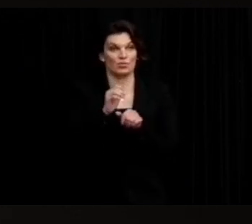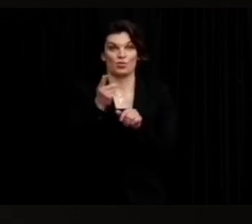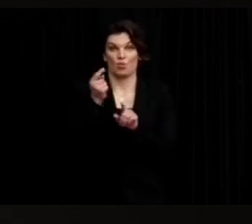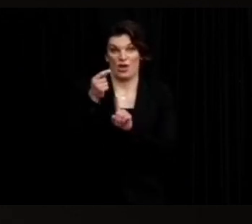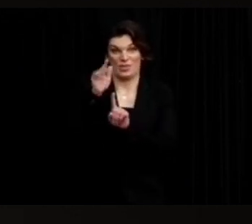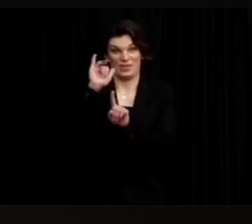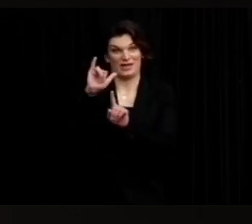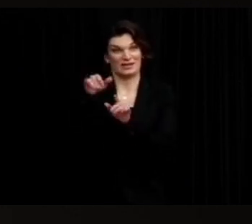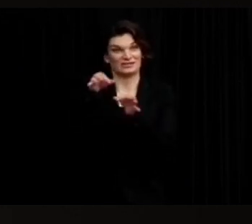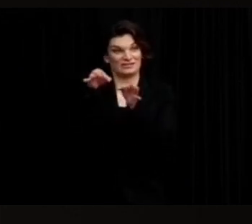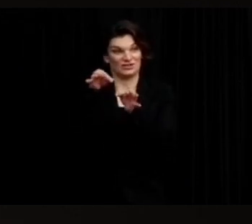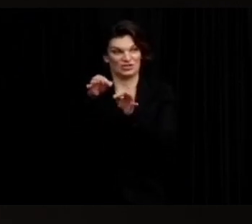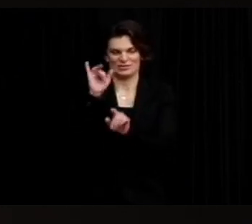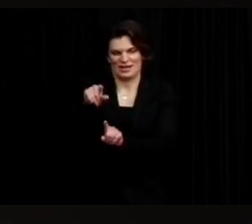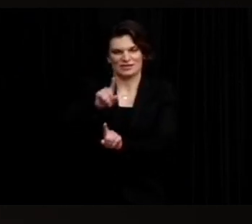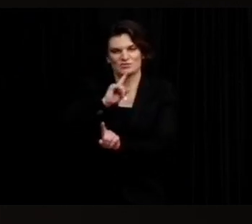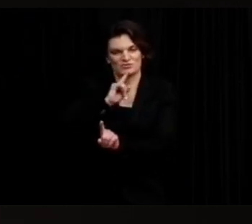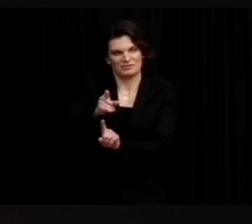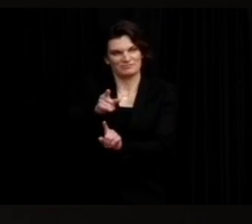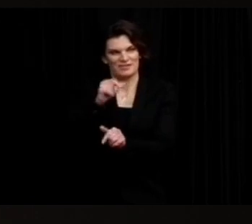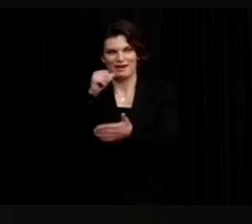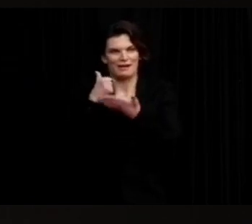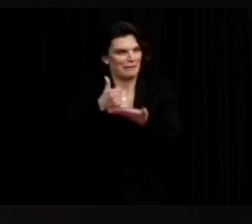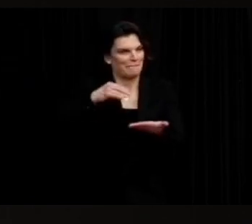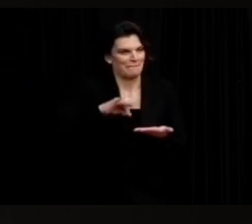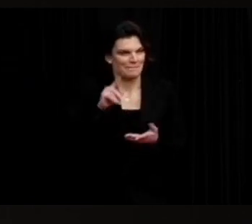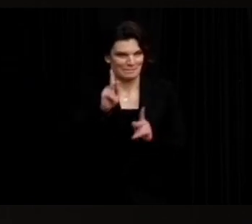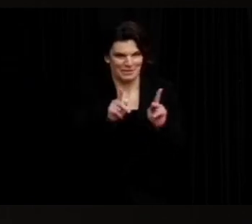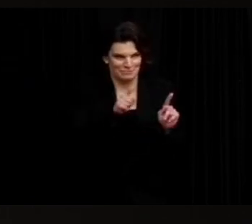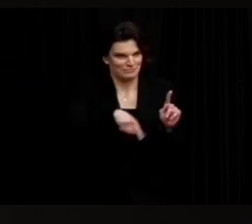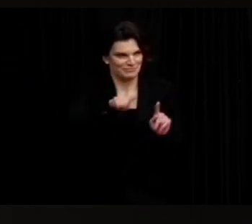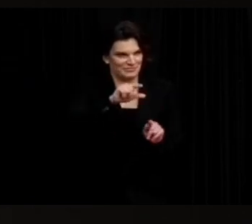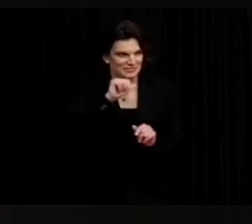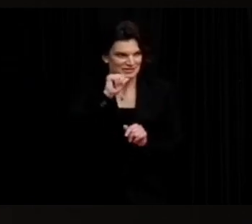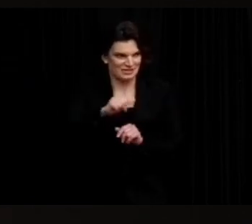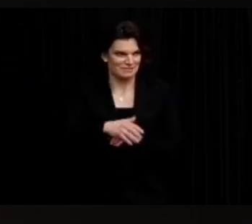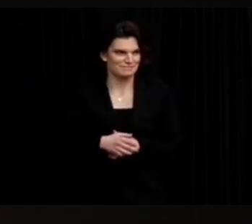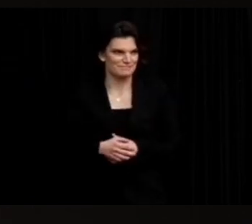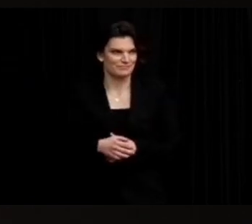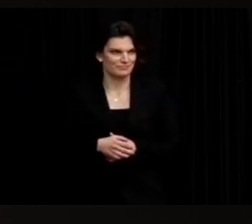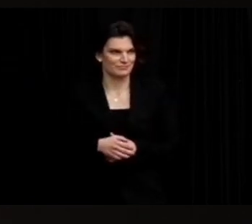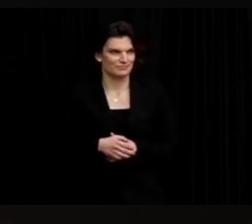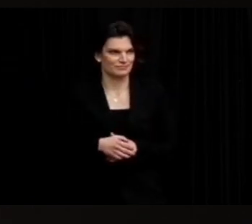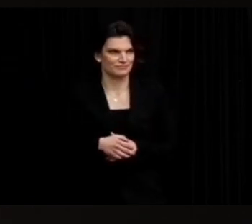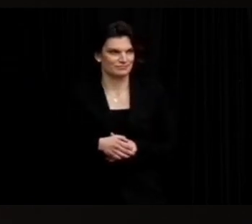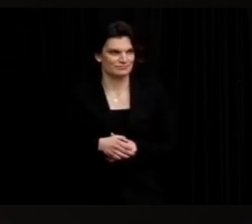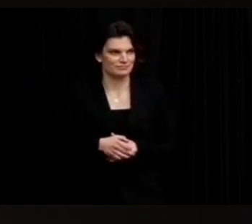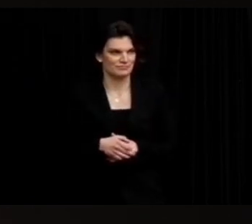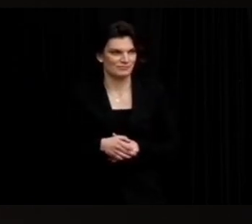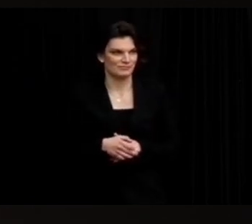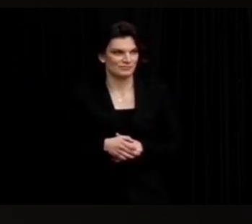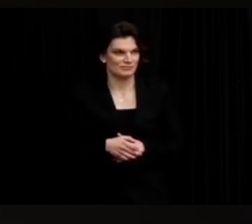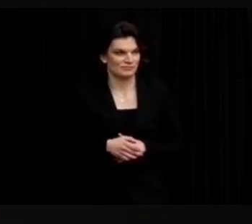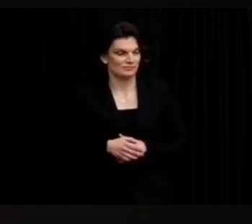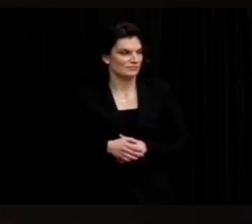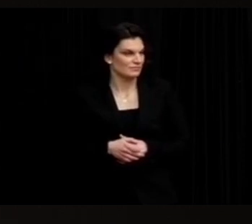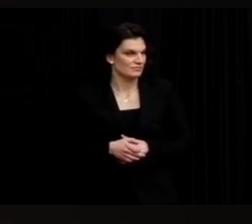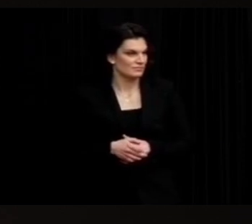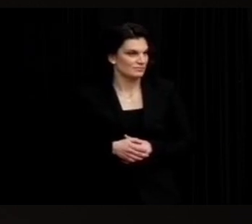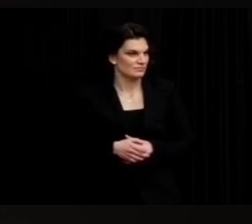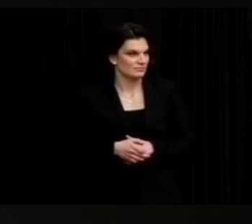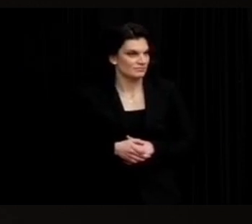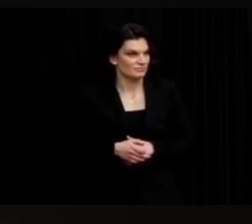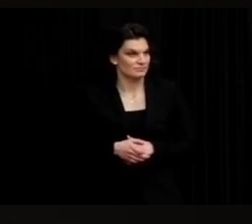is further harming people. So unless the list is open in a particular county,